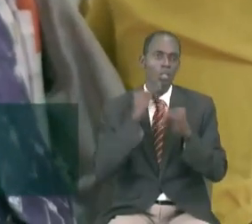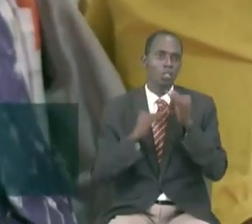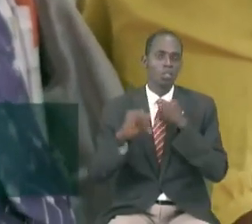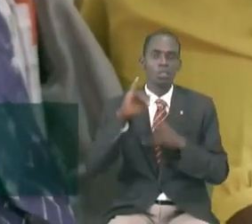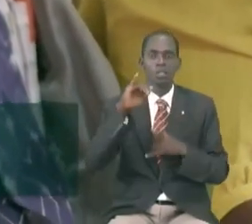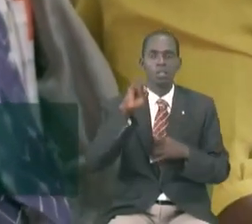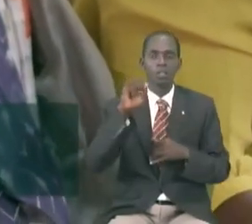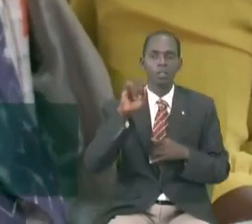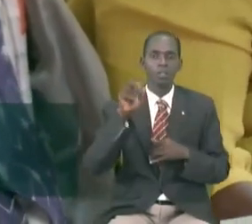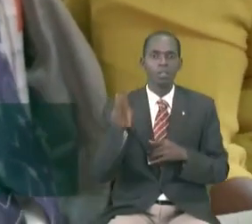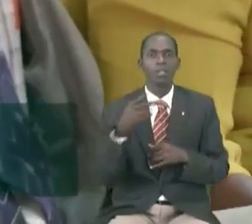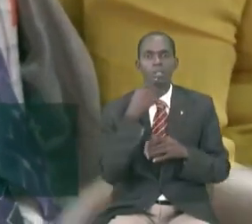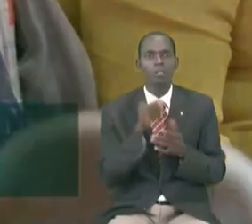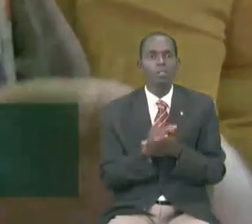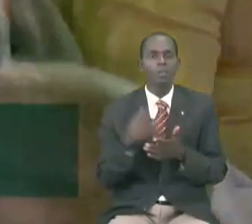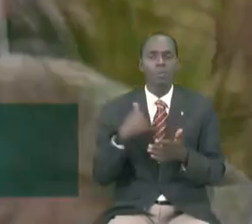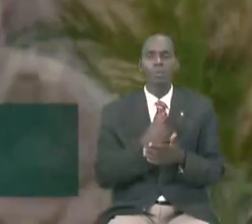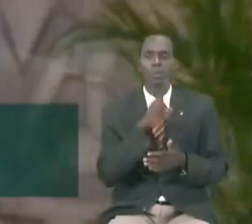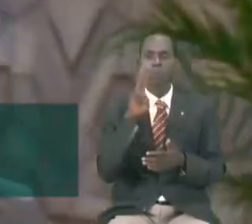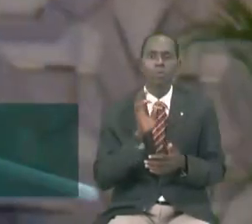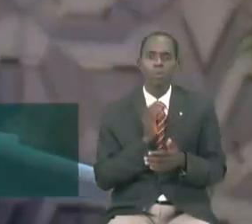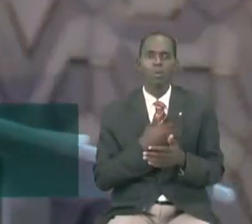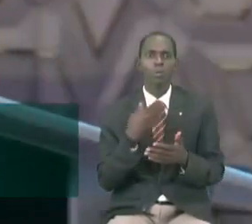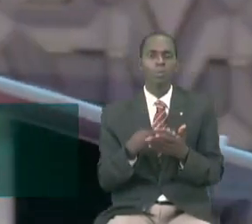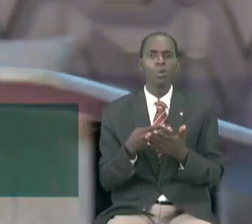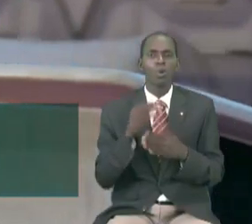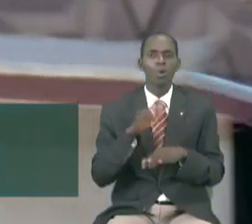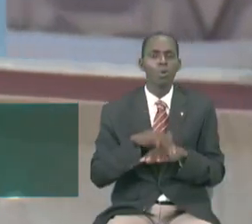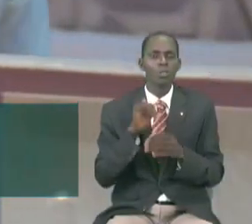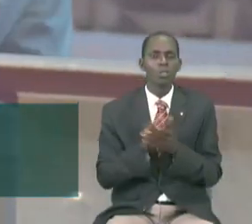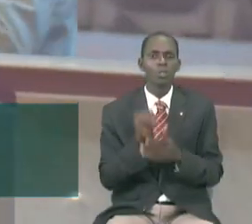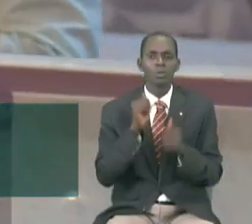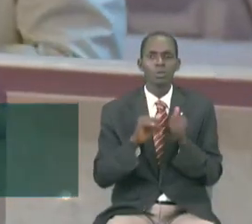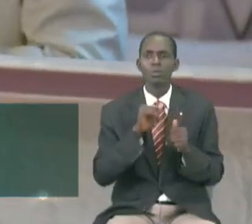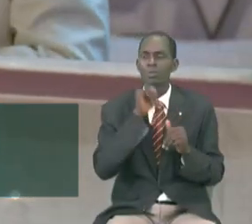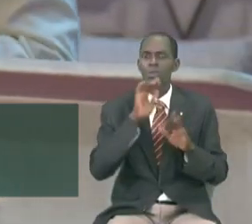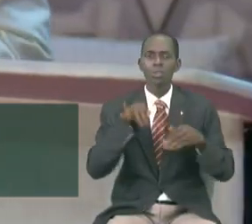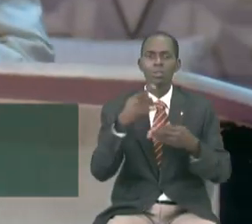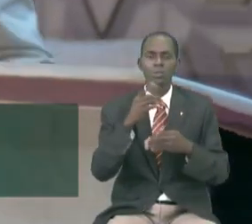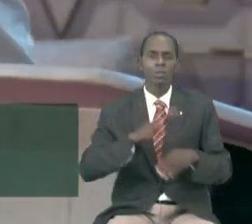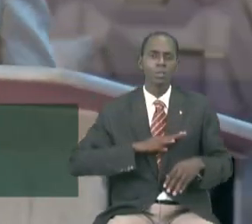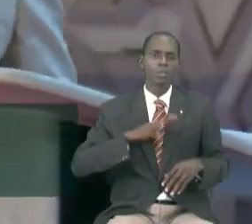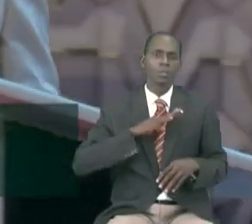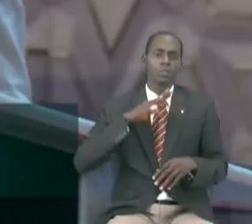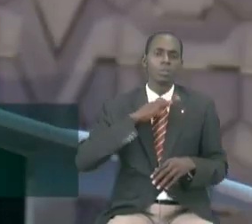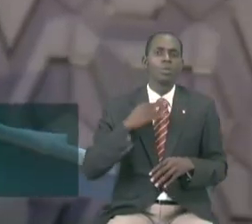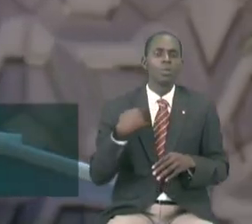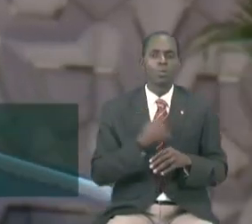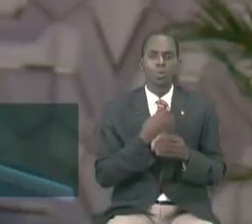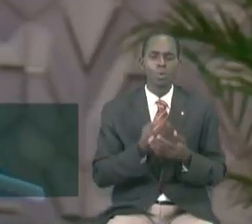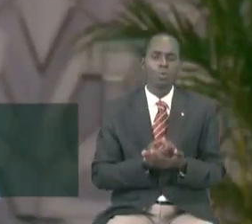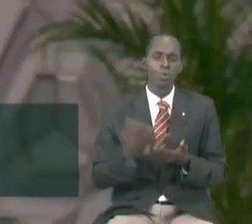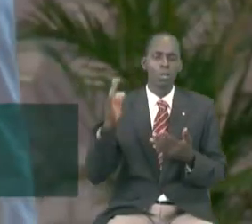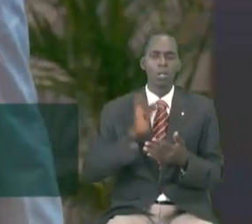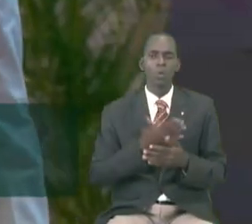spend our energy, we spend our resources on that which does not satisfy. Wherefore do